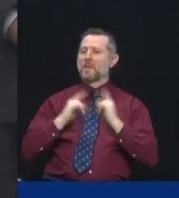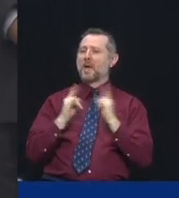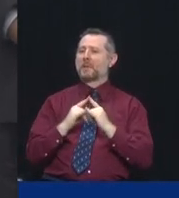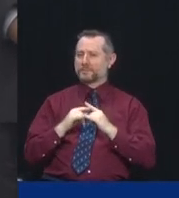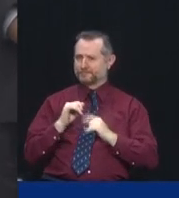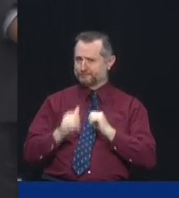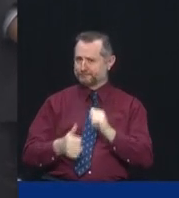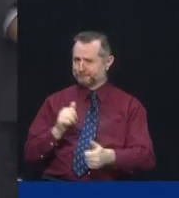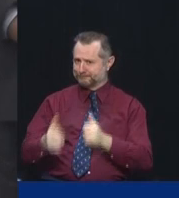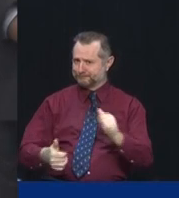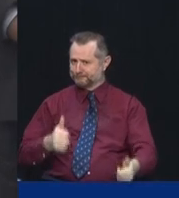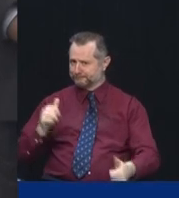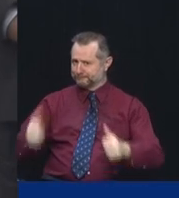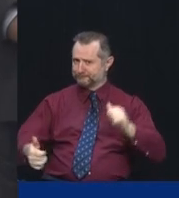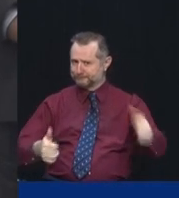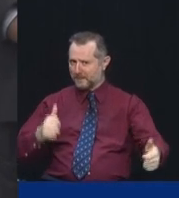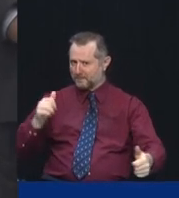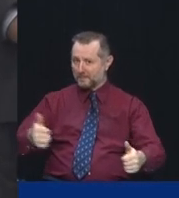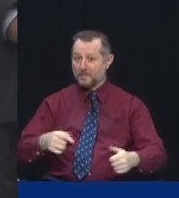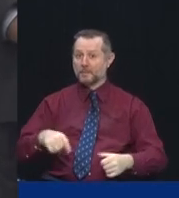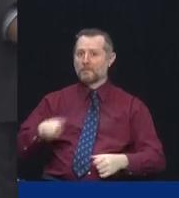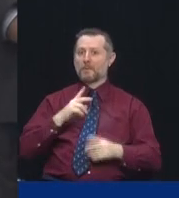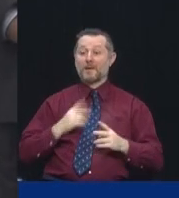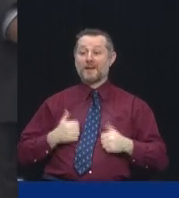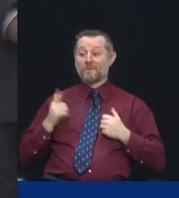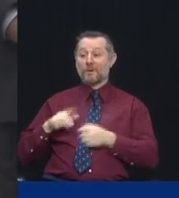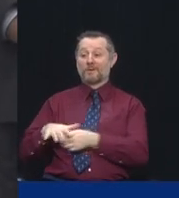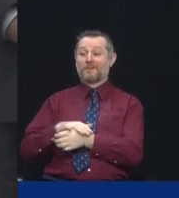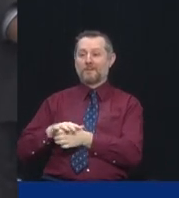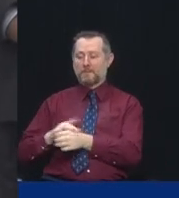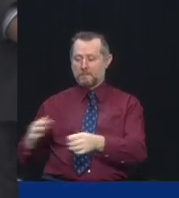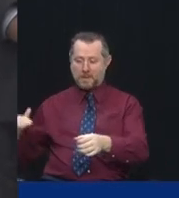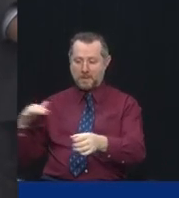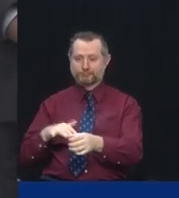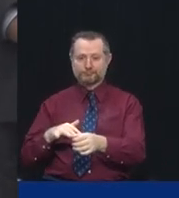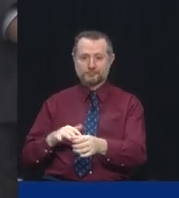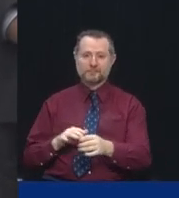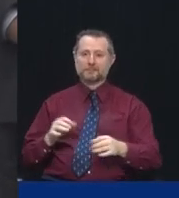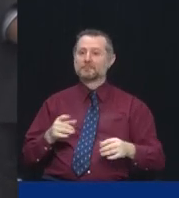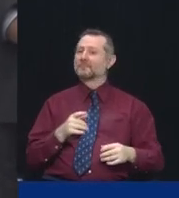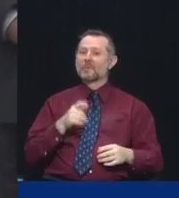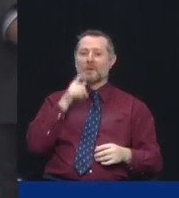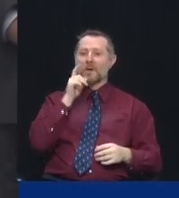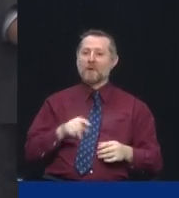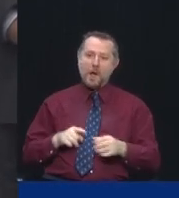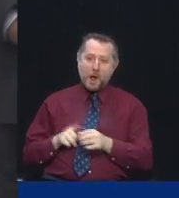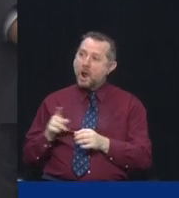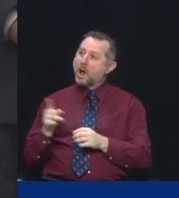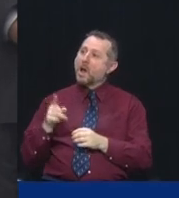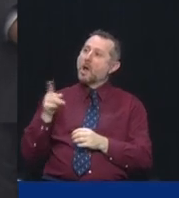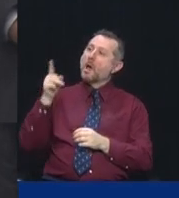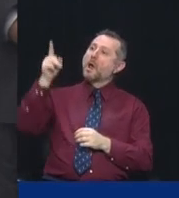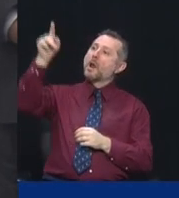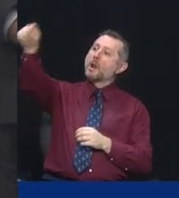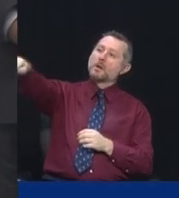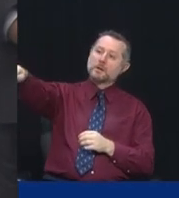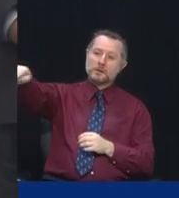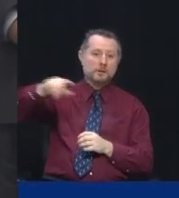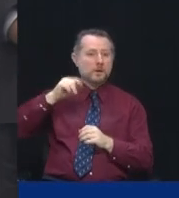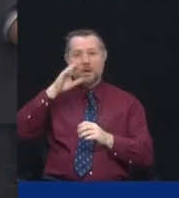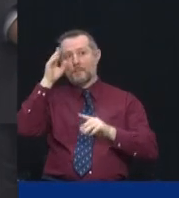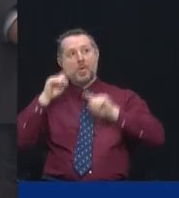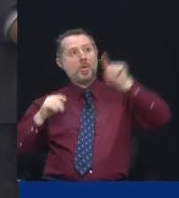people where they are. As opposed to someone needing to go to a hospital or a clinical setting, you create up these pop-up centers so